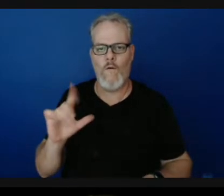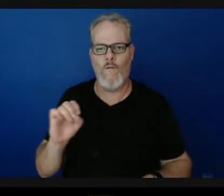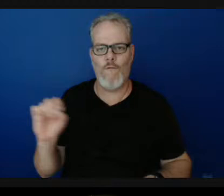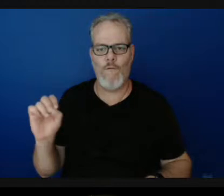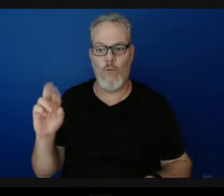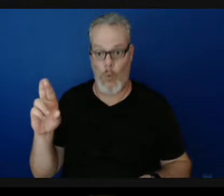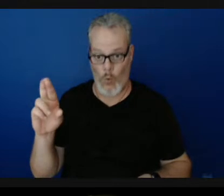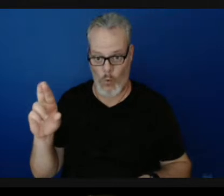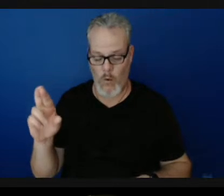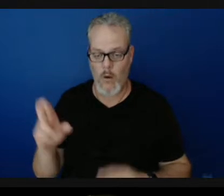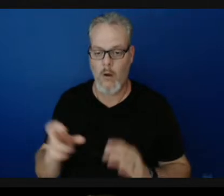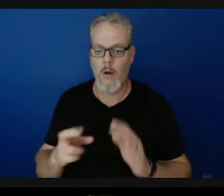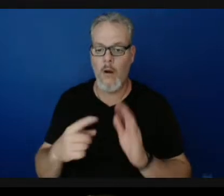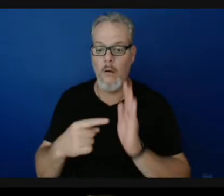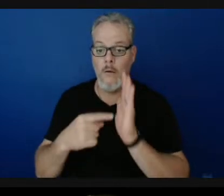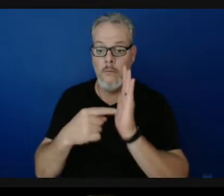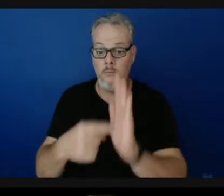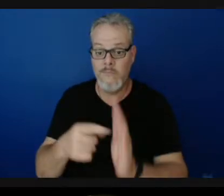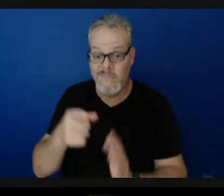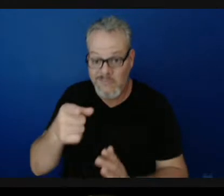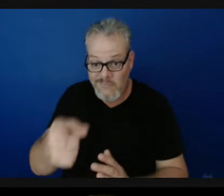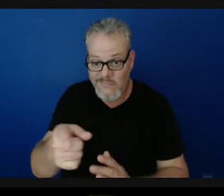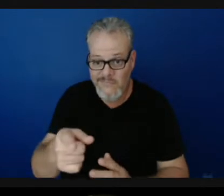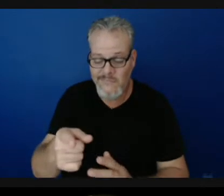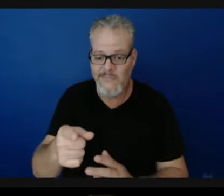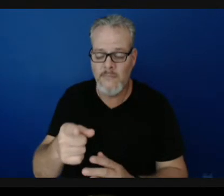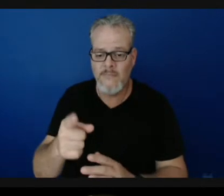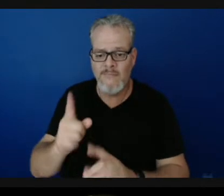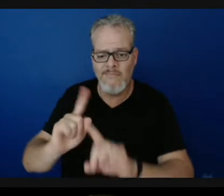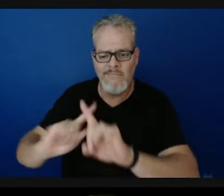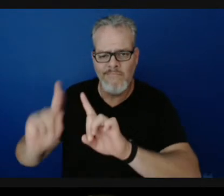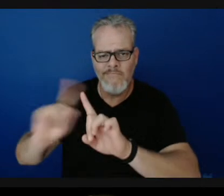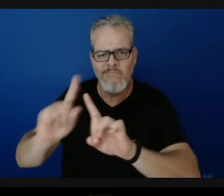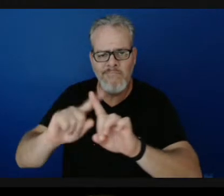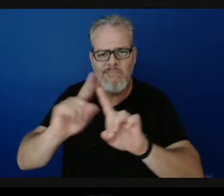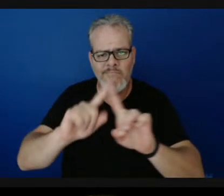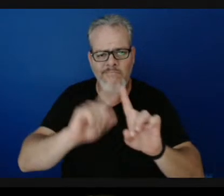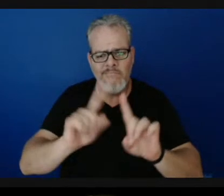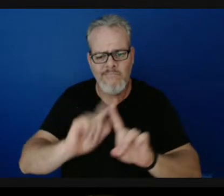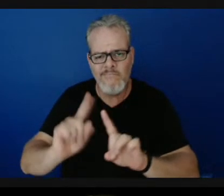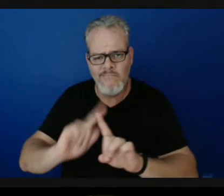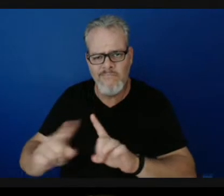Then all those inner vents drowned, died off, and activity focused on